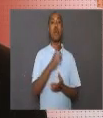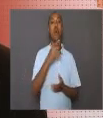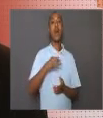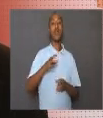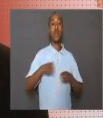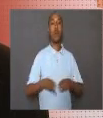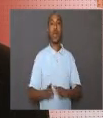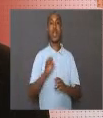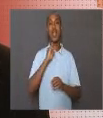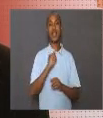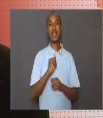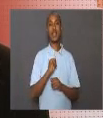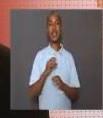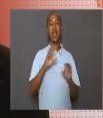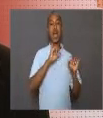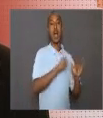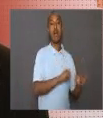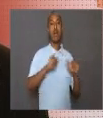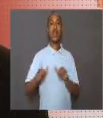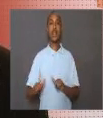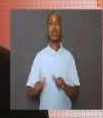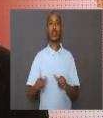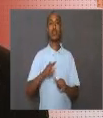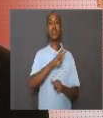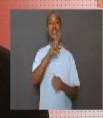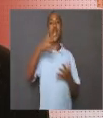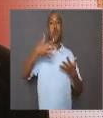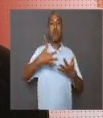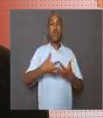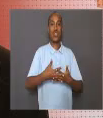the ways is according to their composition.